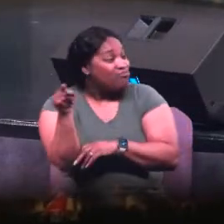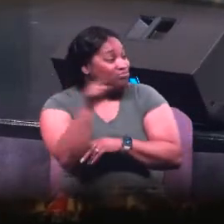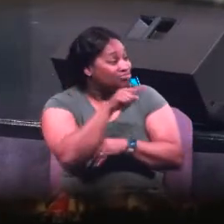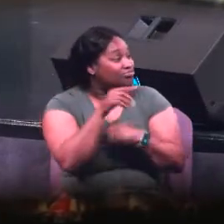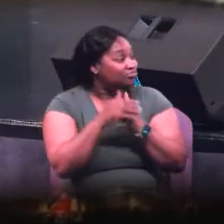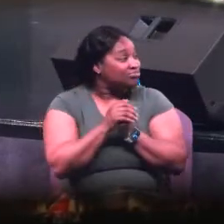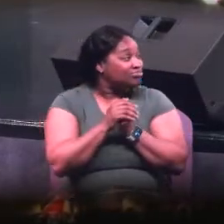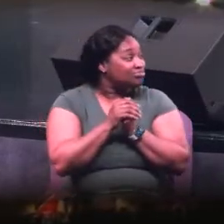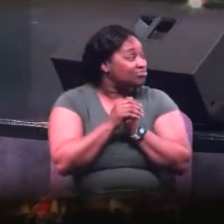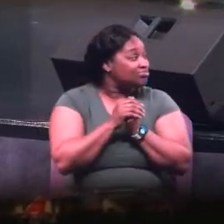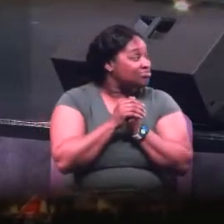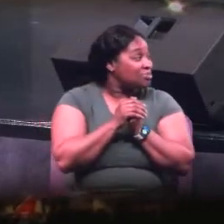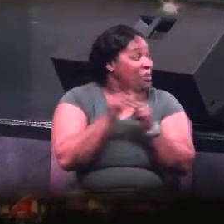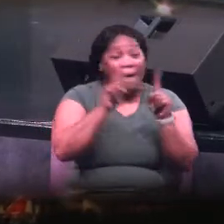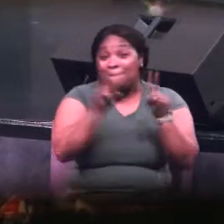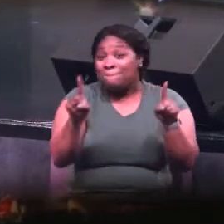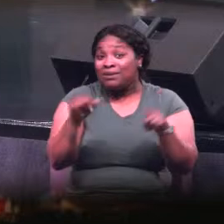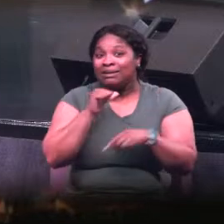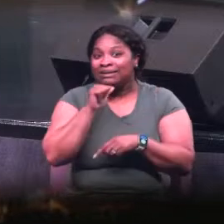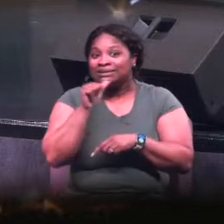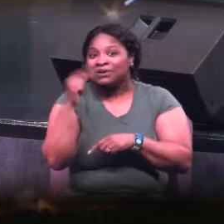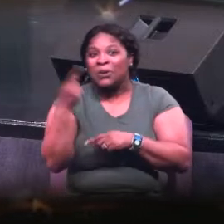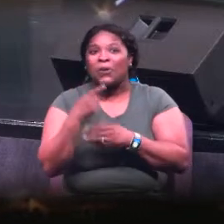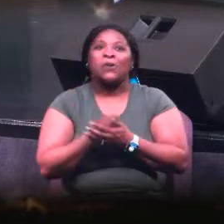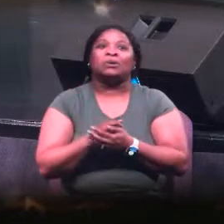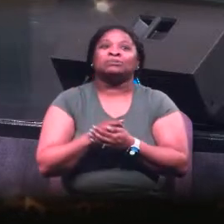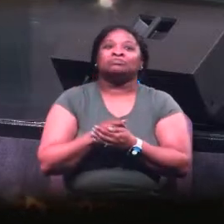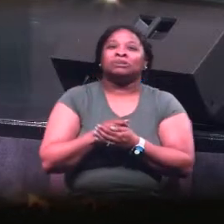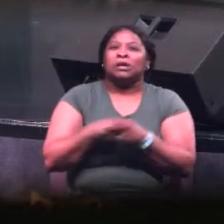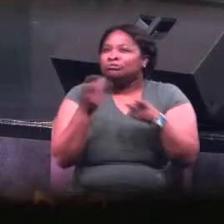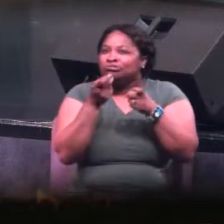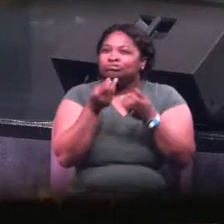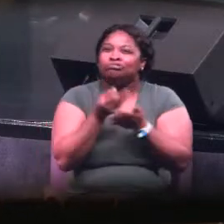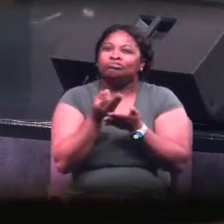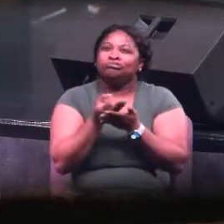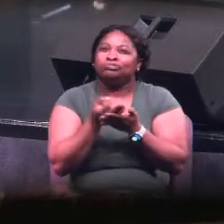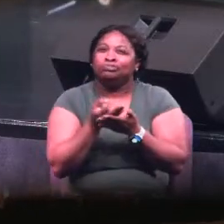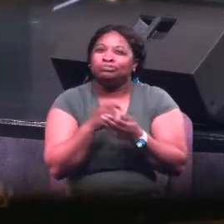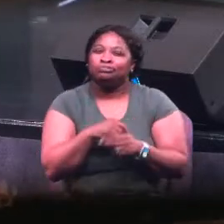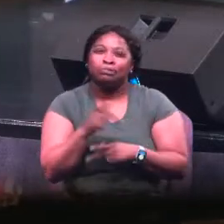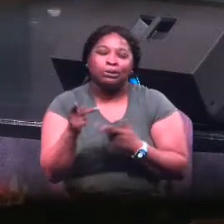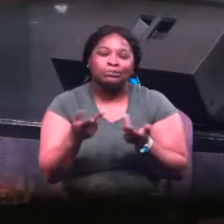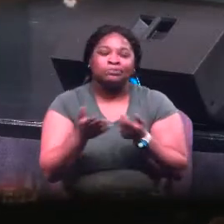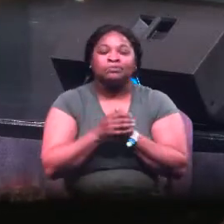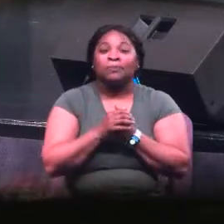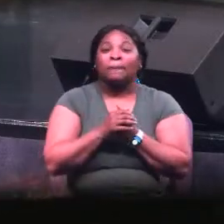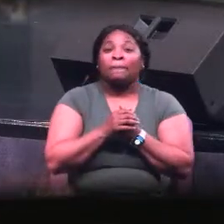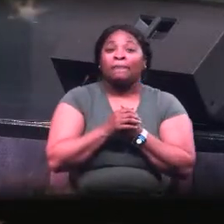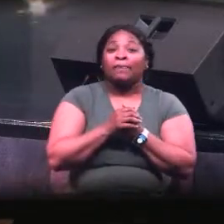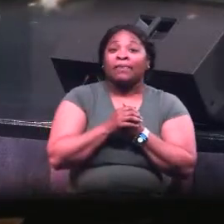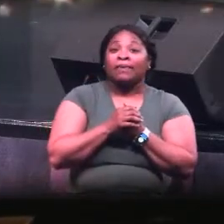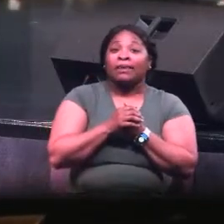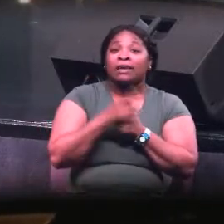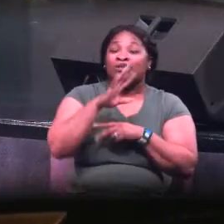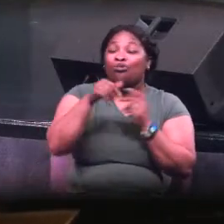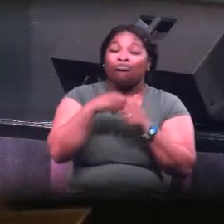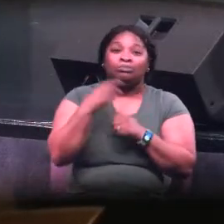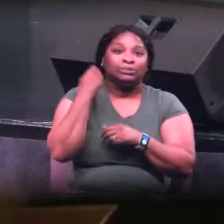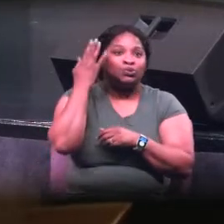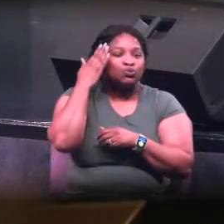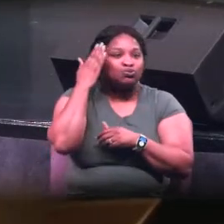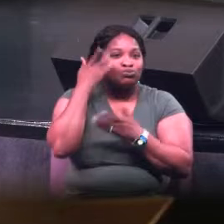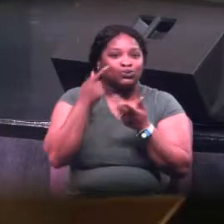you. But it's not just a stewardship principle. It's not just a stewardship principle. It's an eschatology.